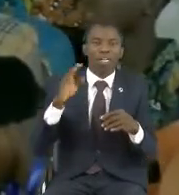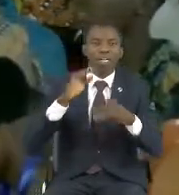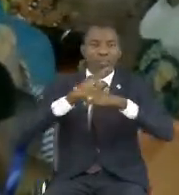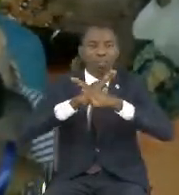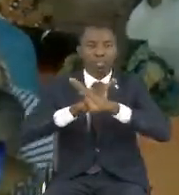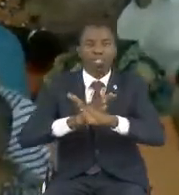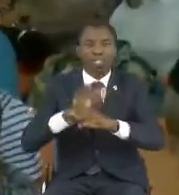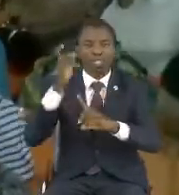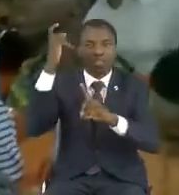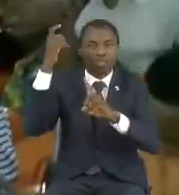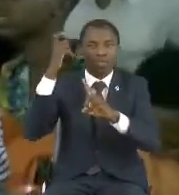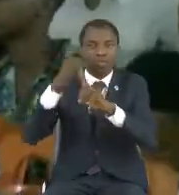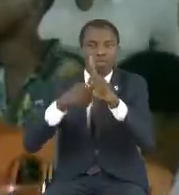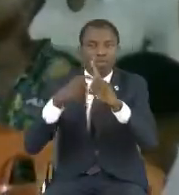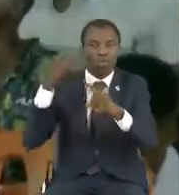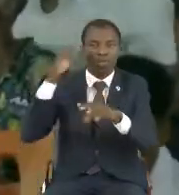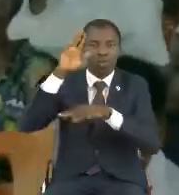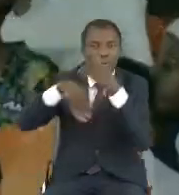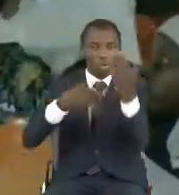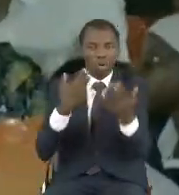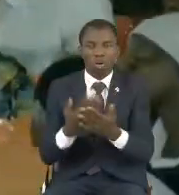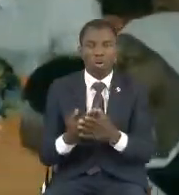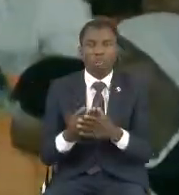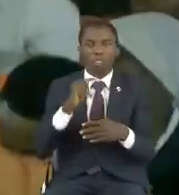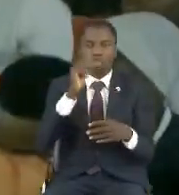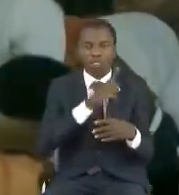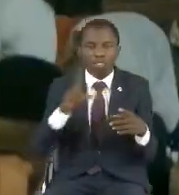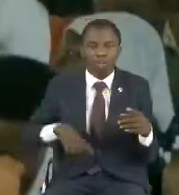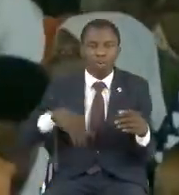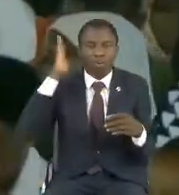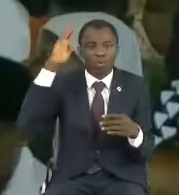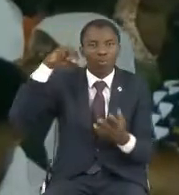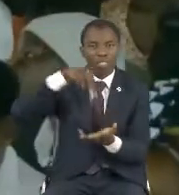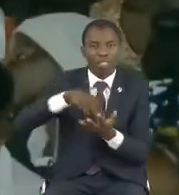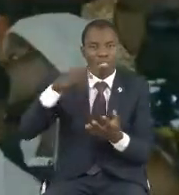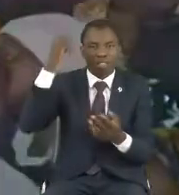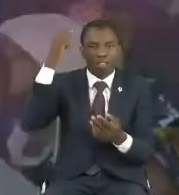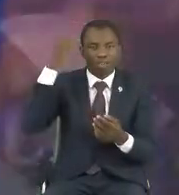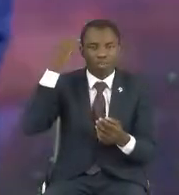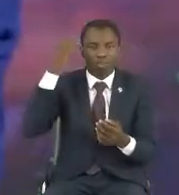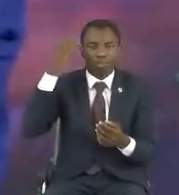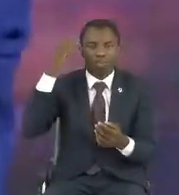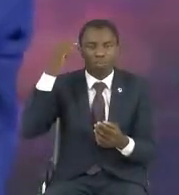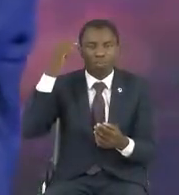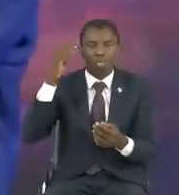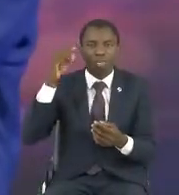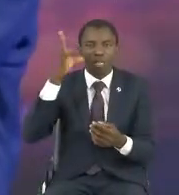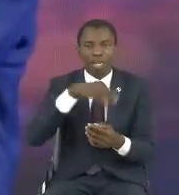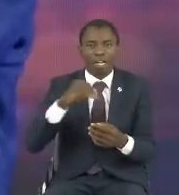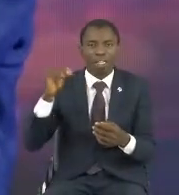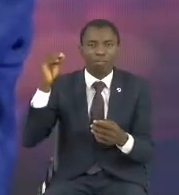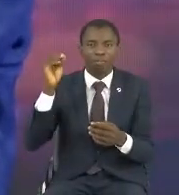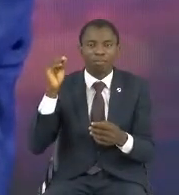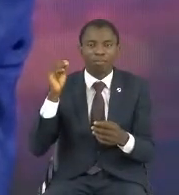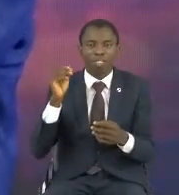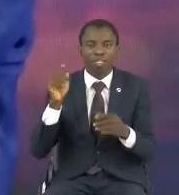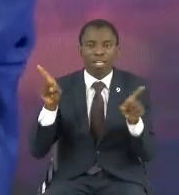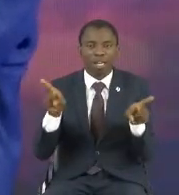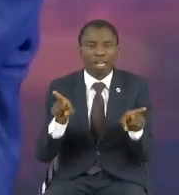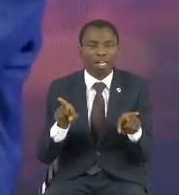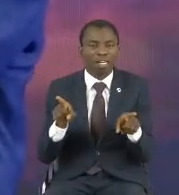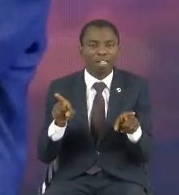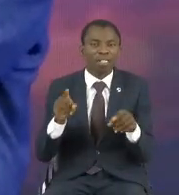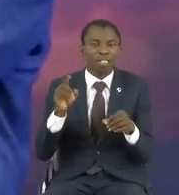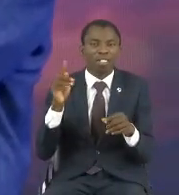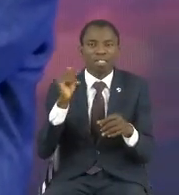name. Yeah. The Lord will stand as a girded soldier, and